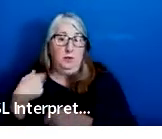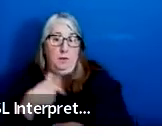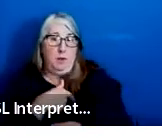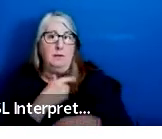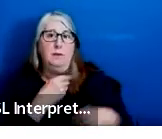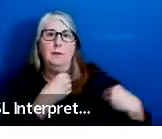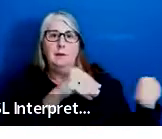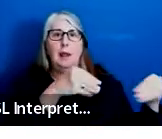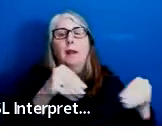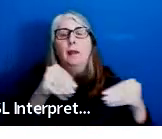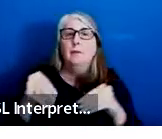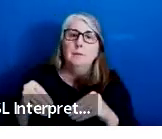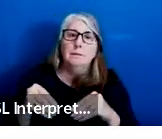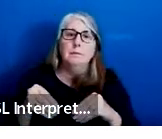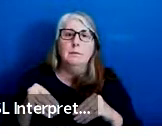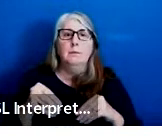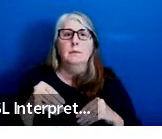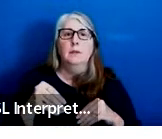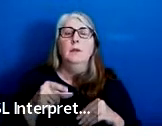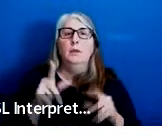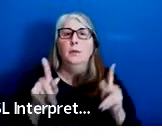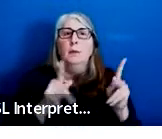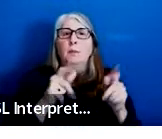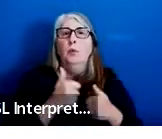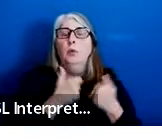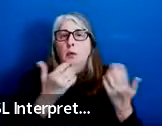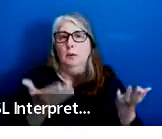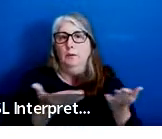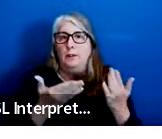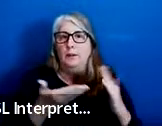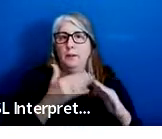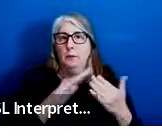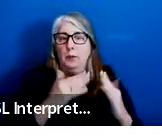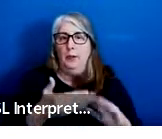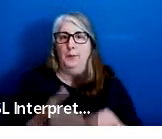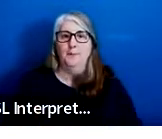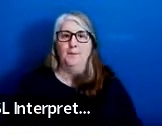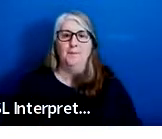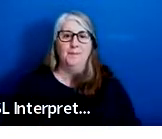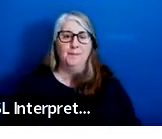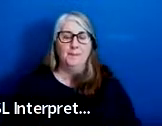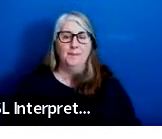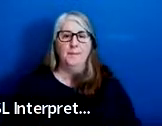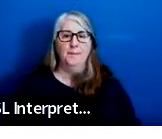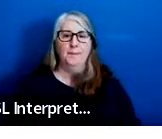sell it to residents or the community.